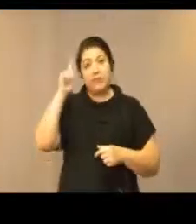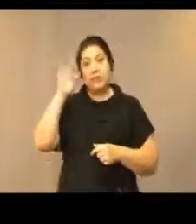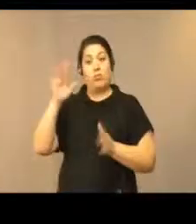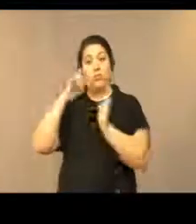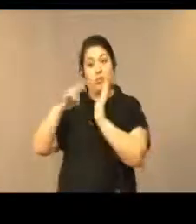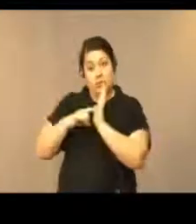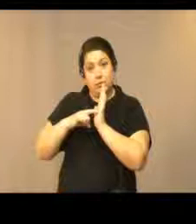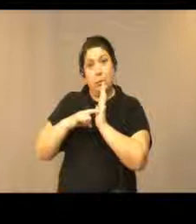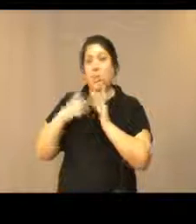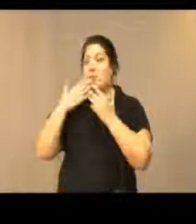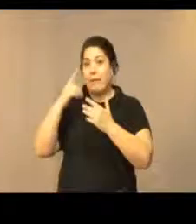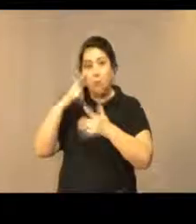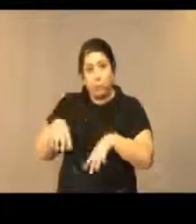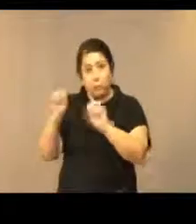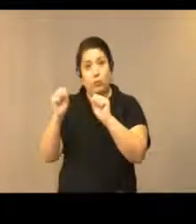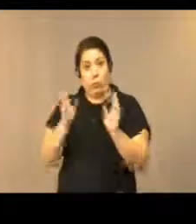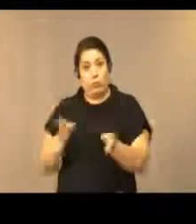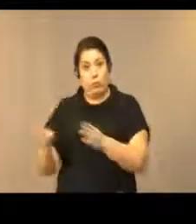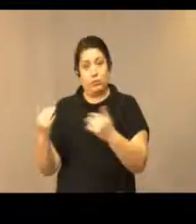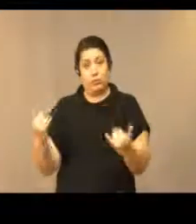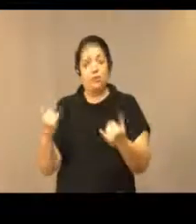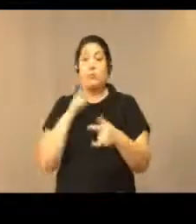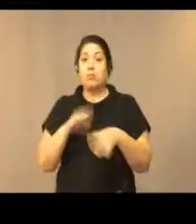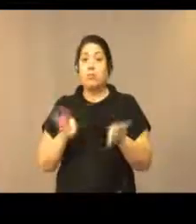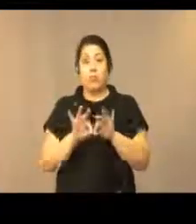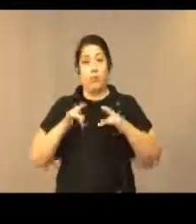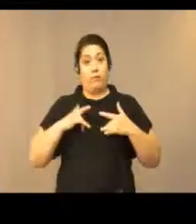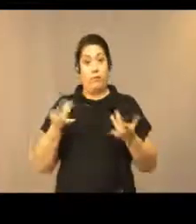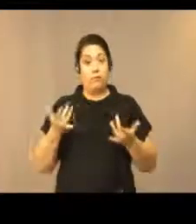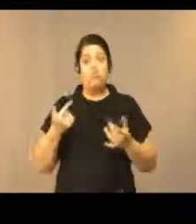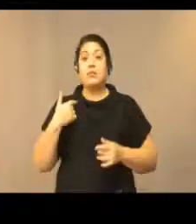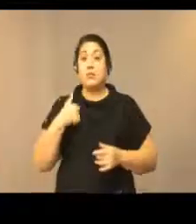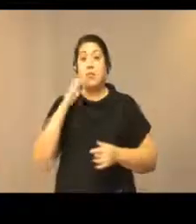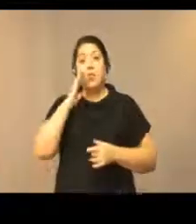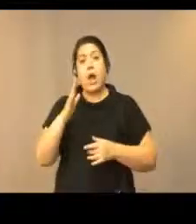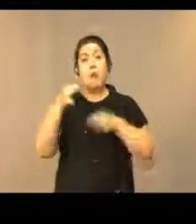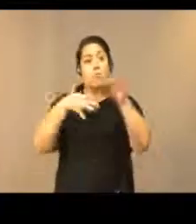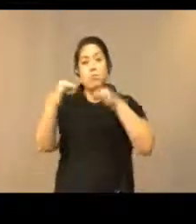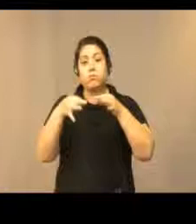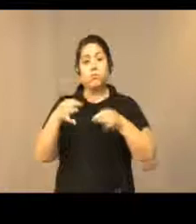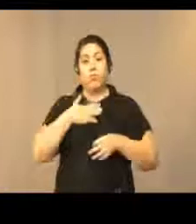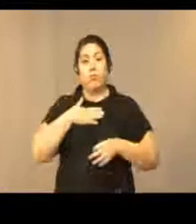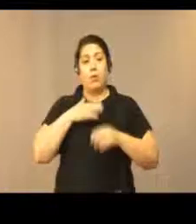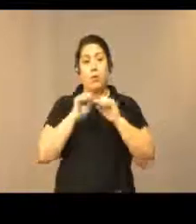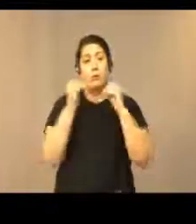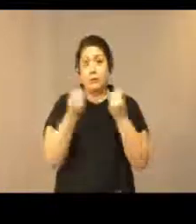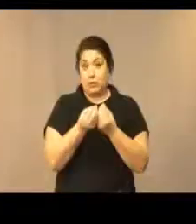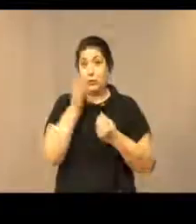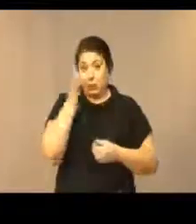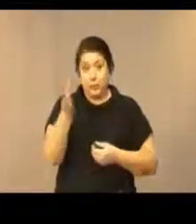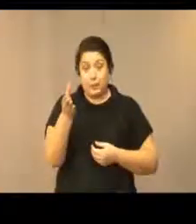for organizing this very important event. So I'm just going to talk a bit about our organization and some of the work that we